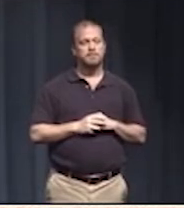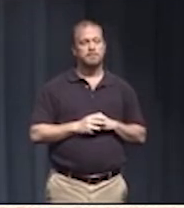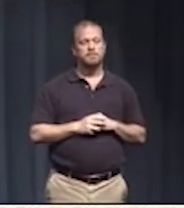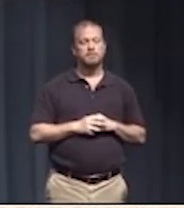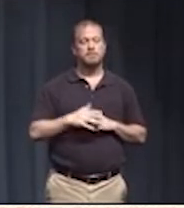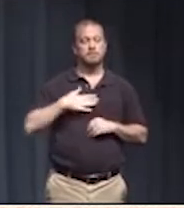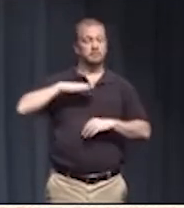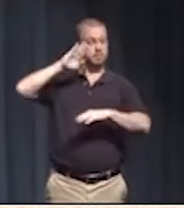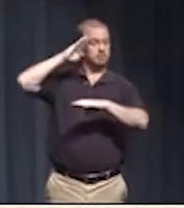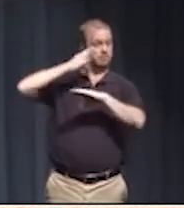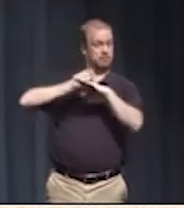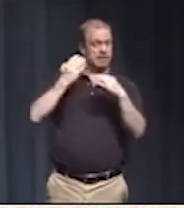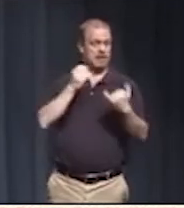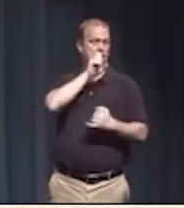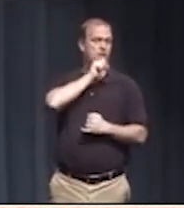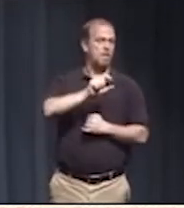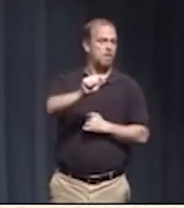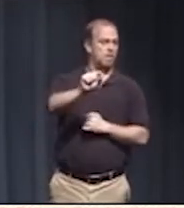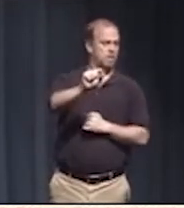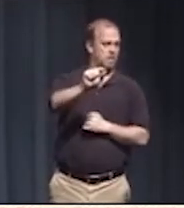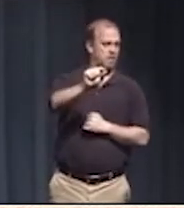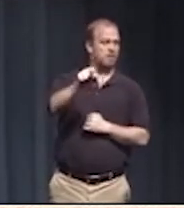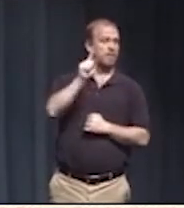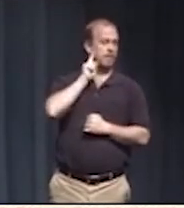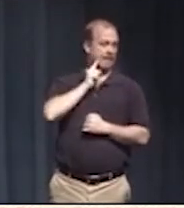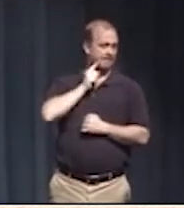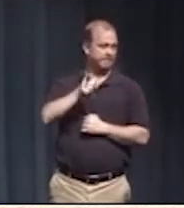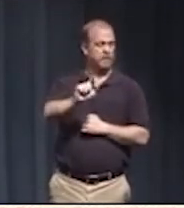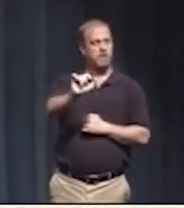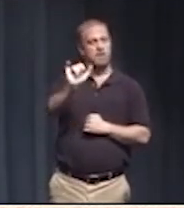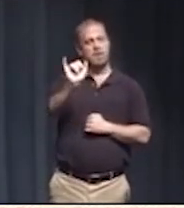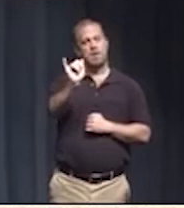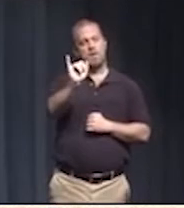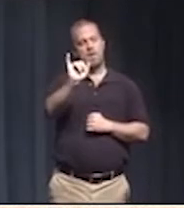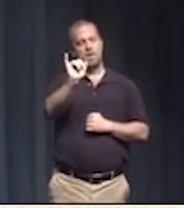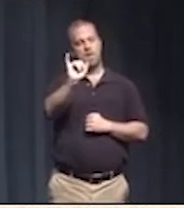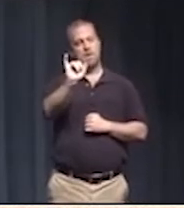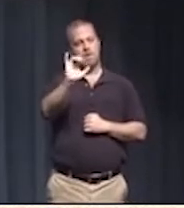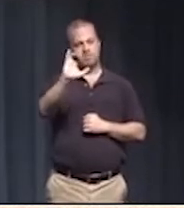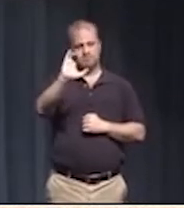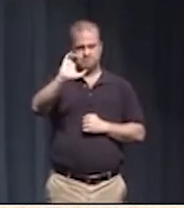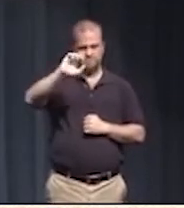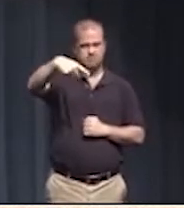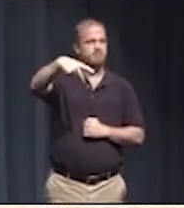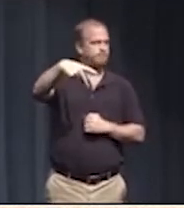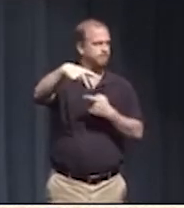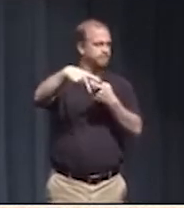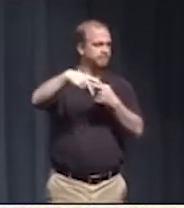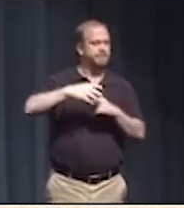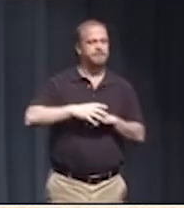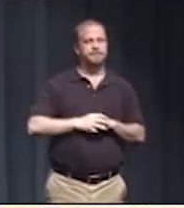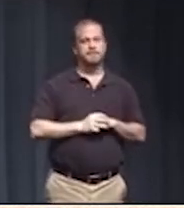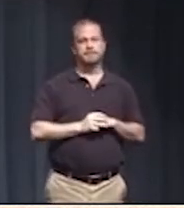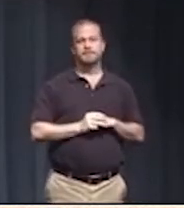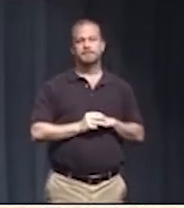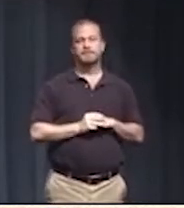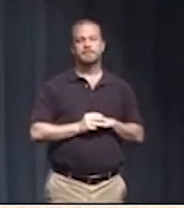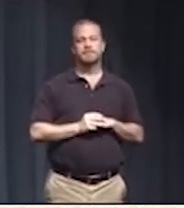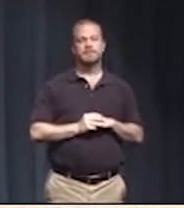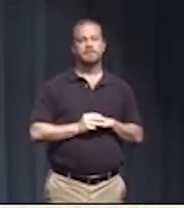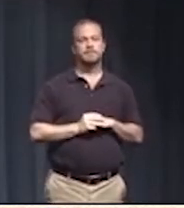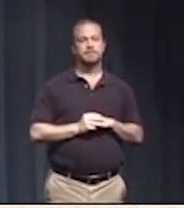My son is 20 years old now. He is deaf, and he also has chorioathetoid cerebral palsy. He is